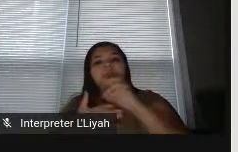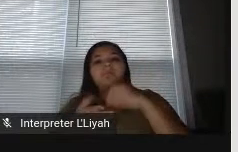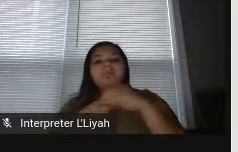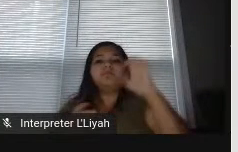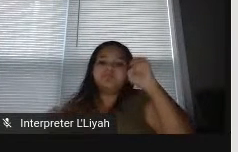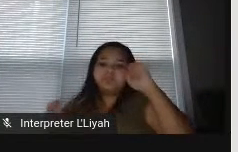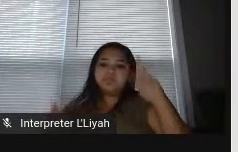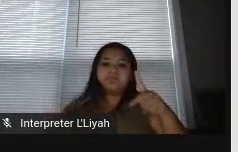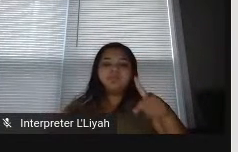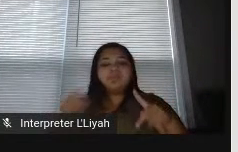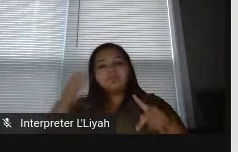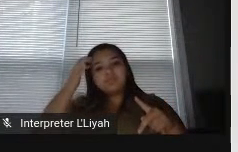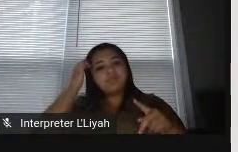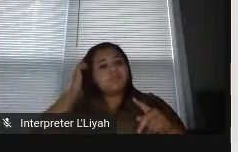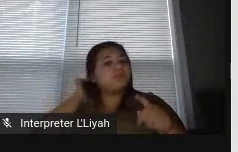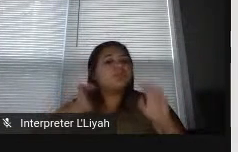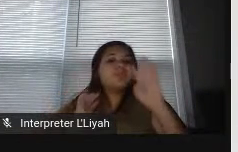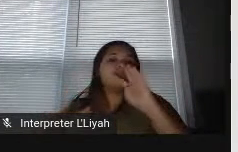well.